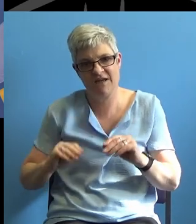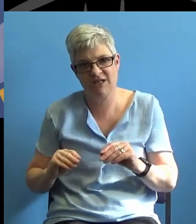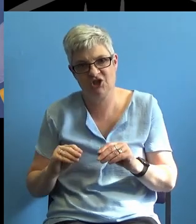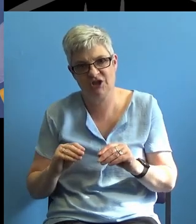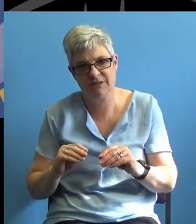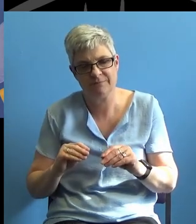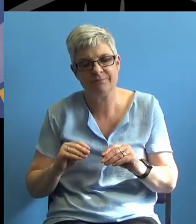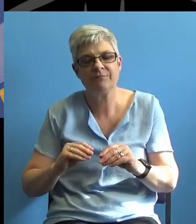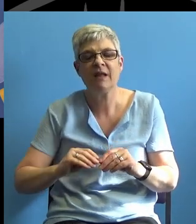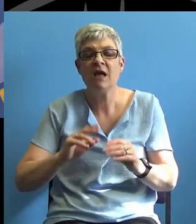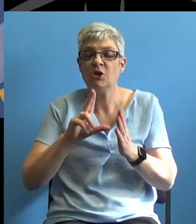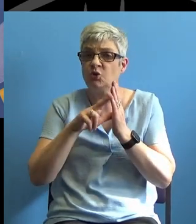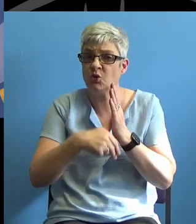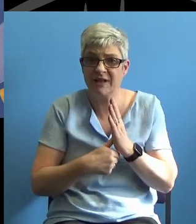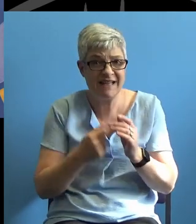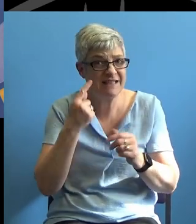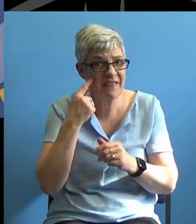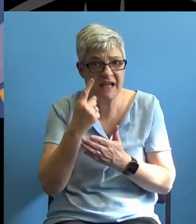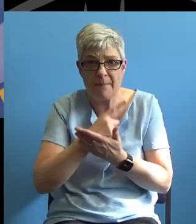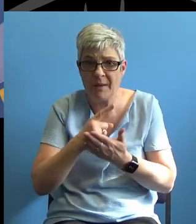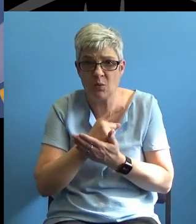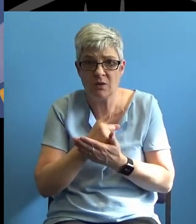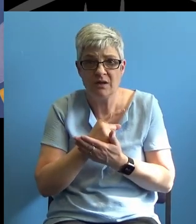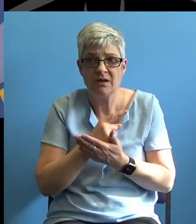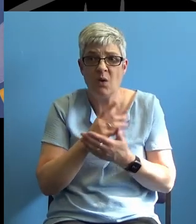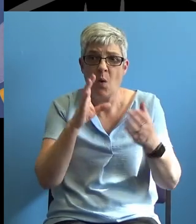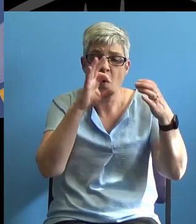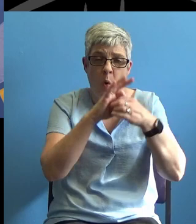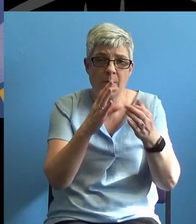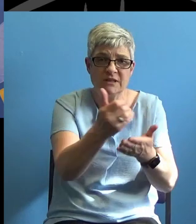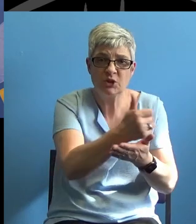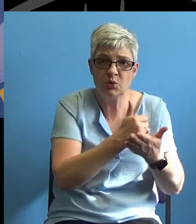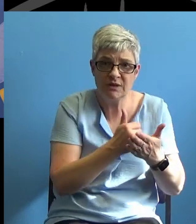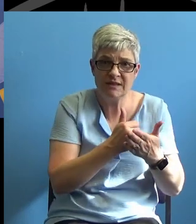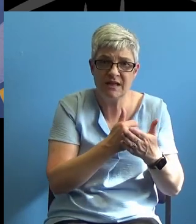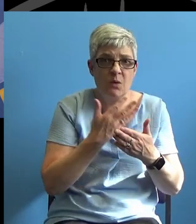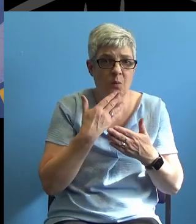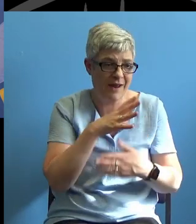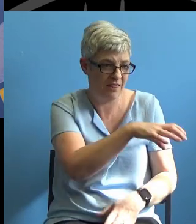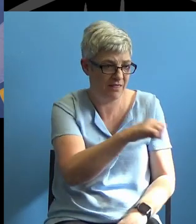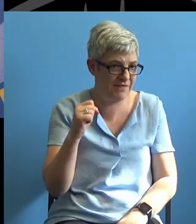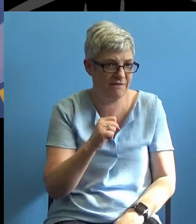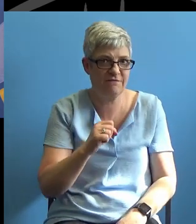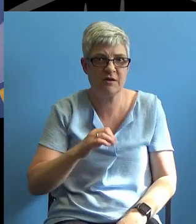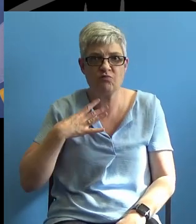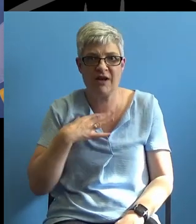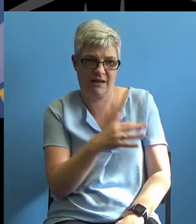It's too late to think about home security after the burglars have been.